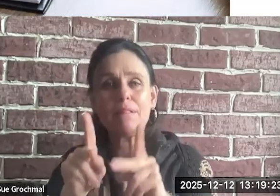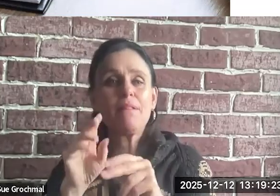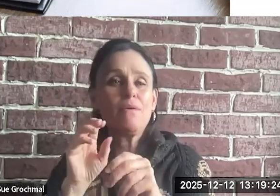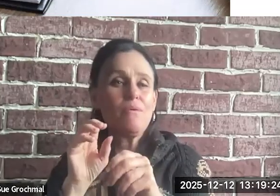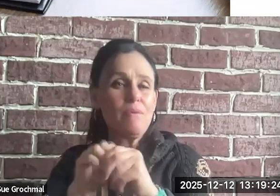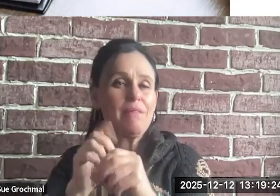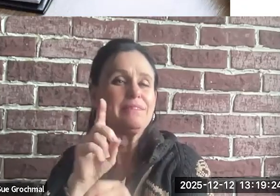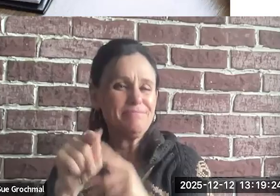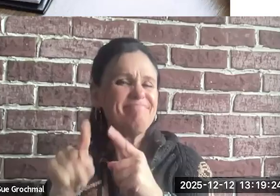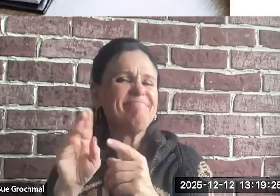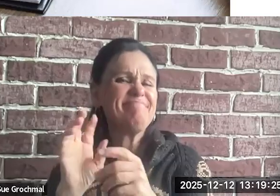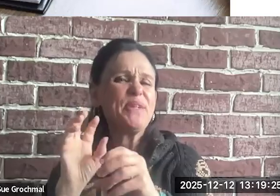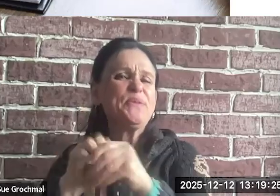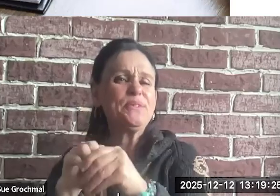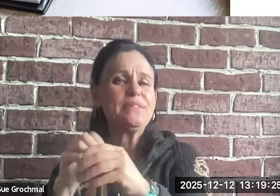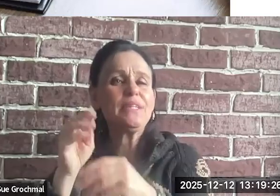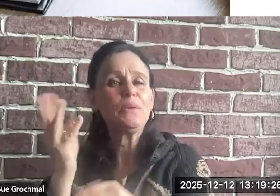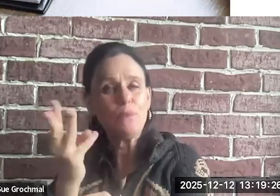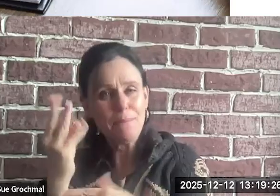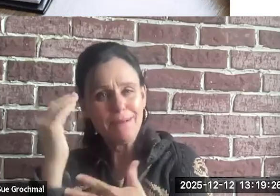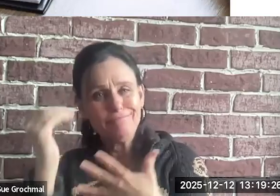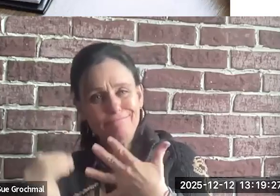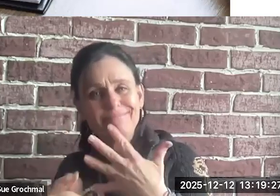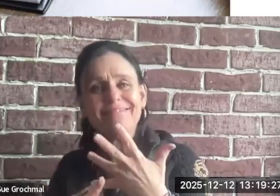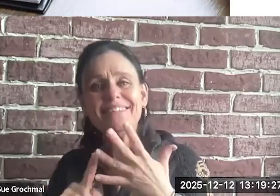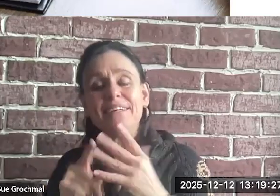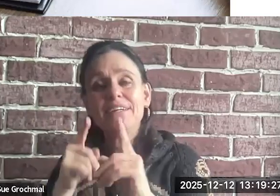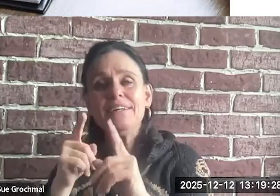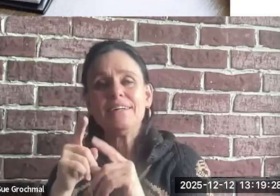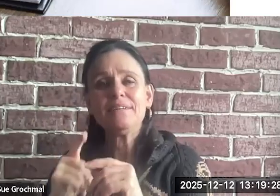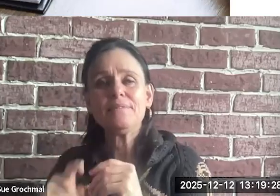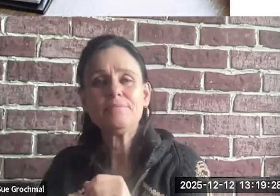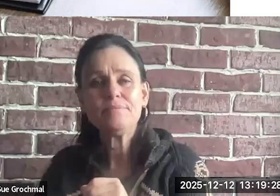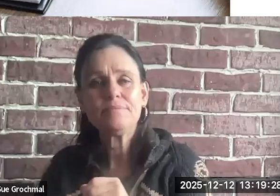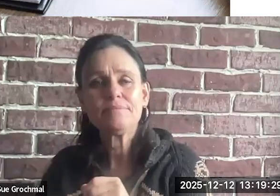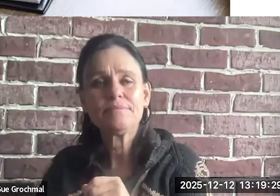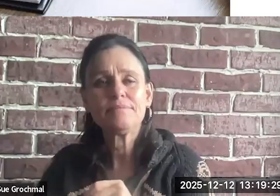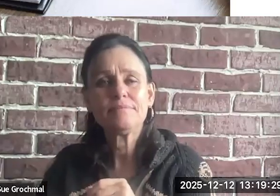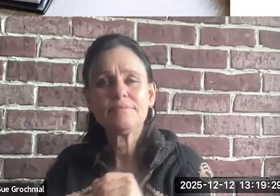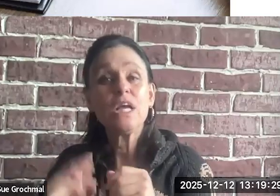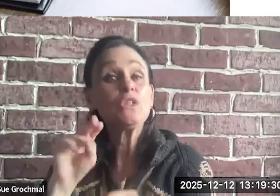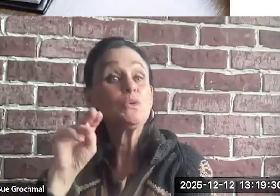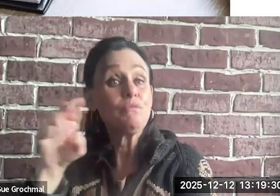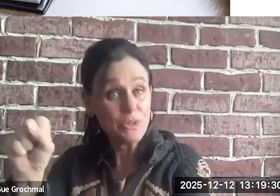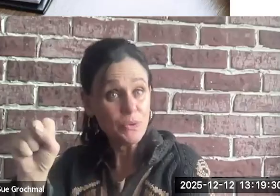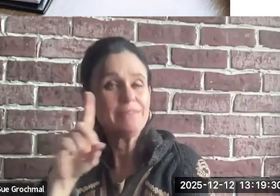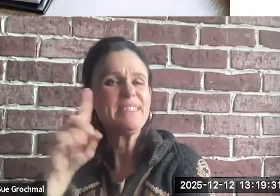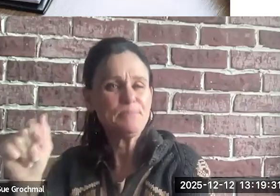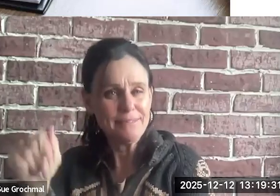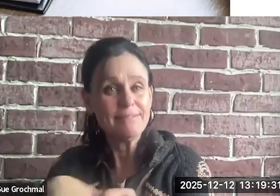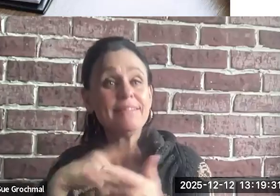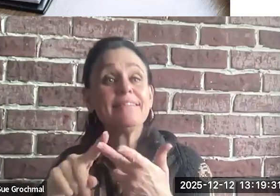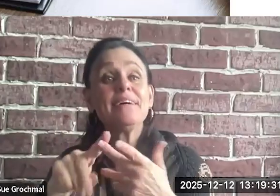Winnipeg. It also includes Brett Ability from the second case study from Nova Scotia. And